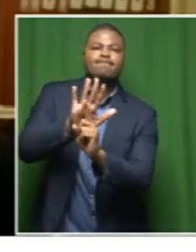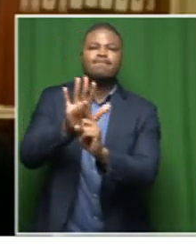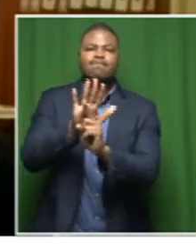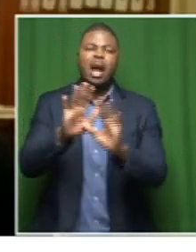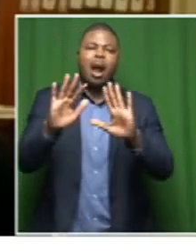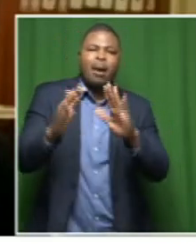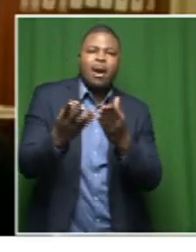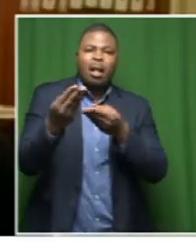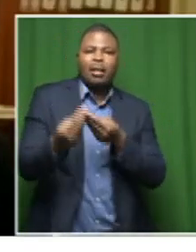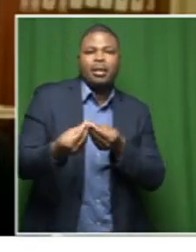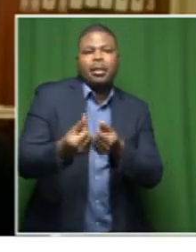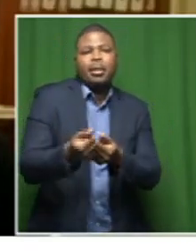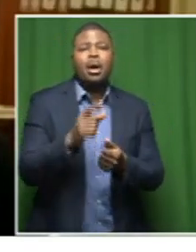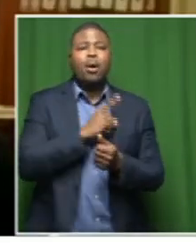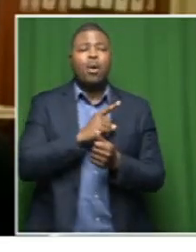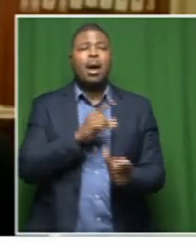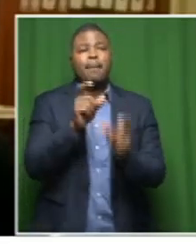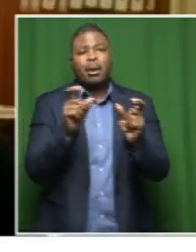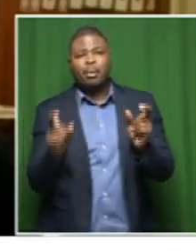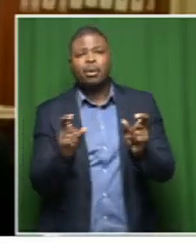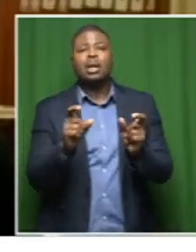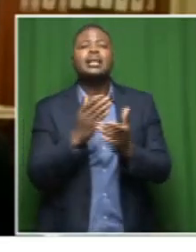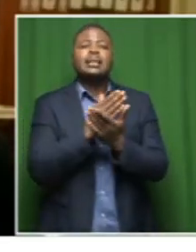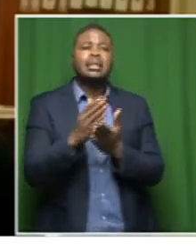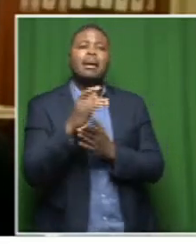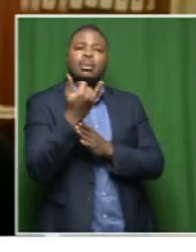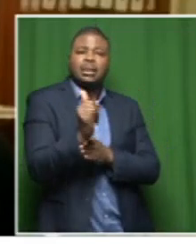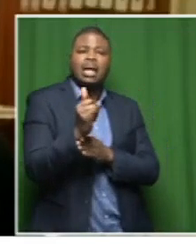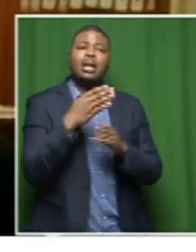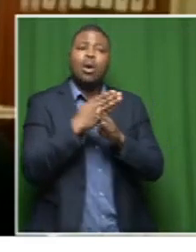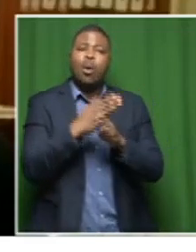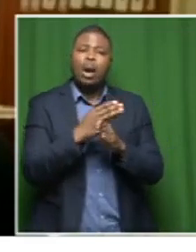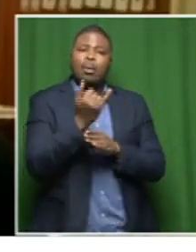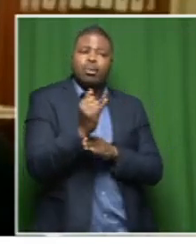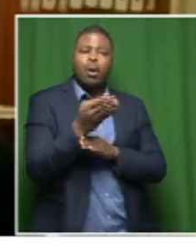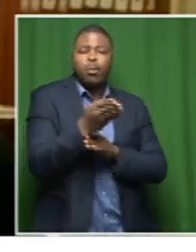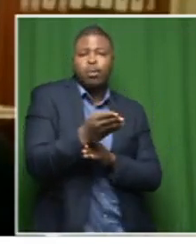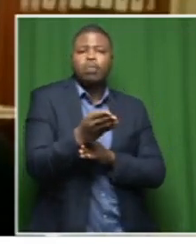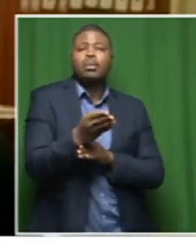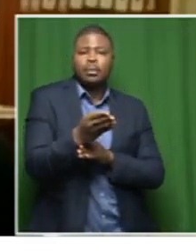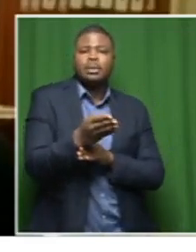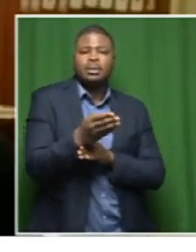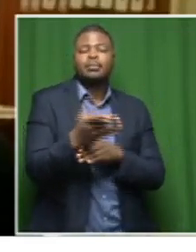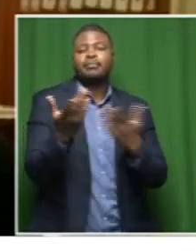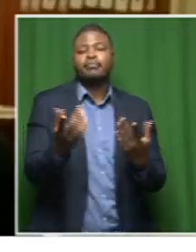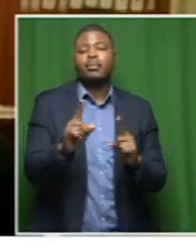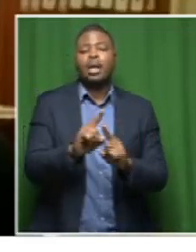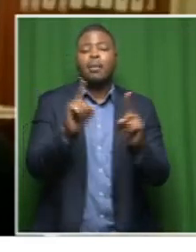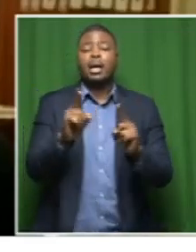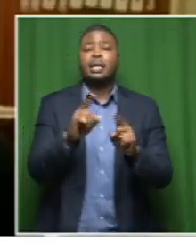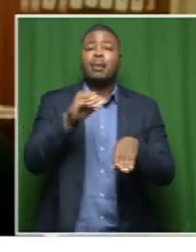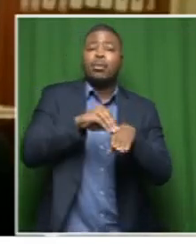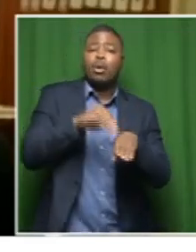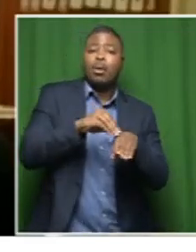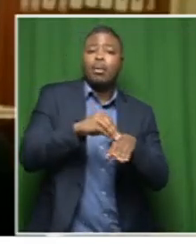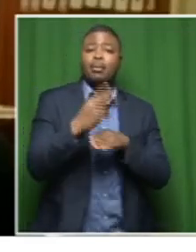who many of continue to remain employees of Sibanye now. And with those two problems, we